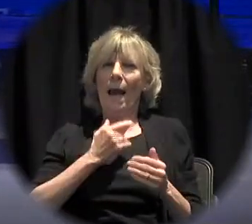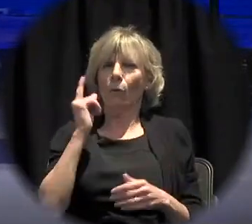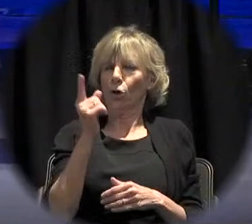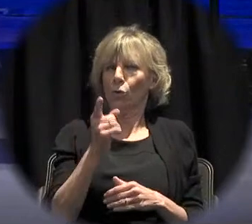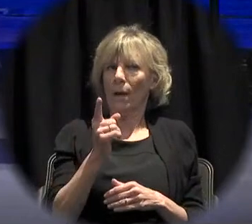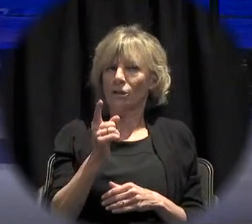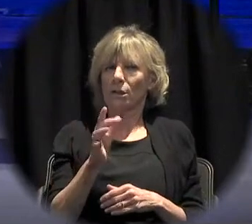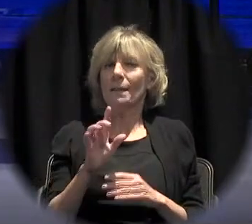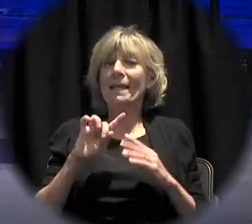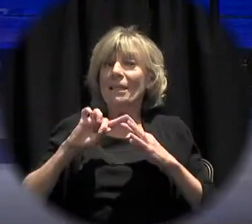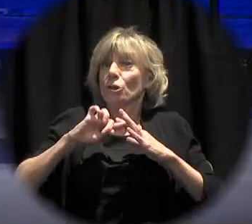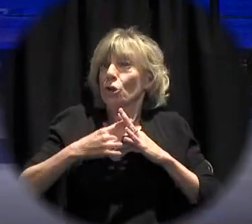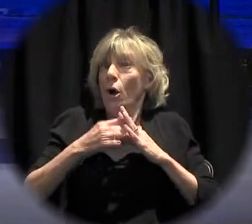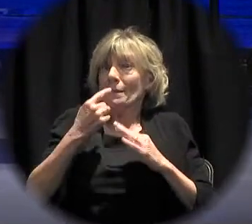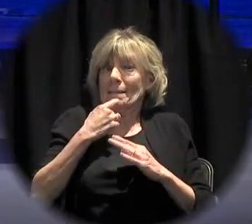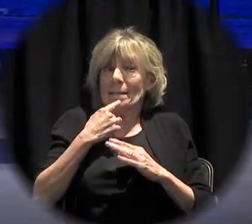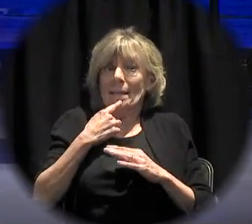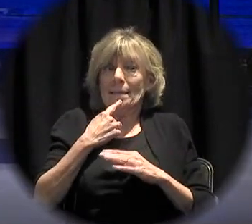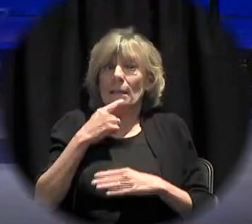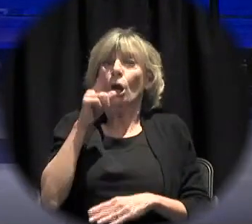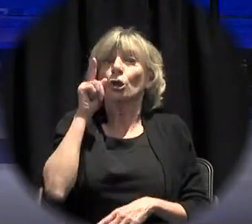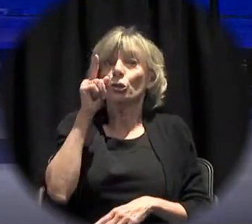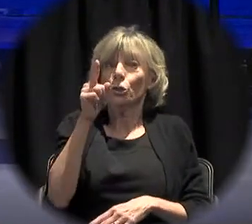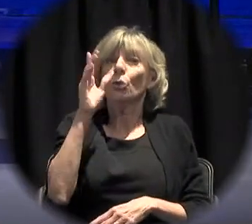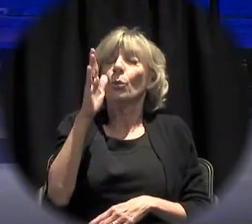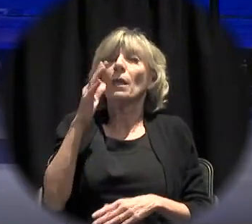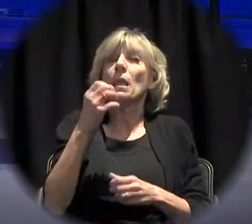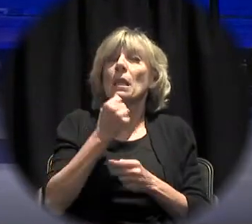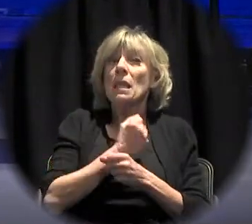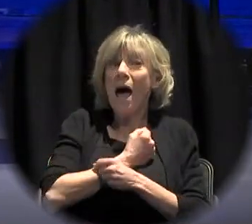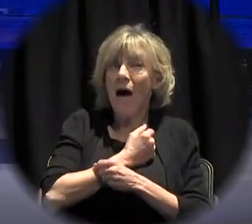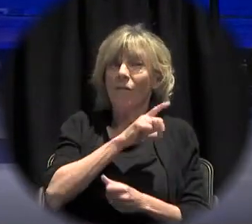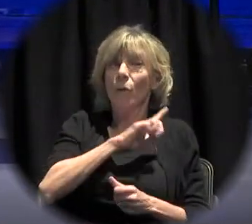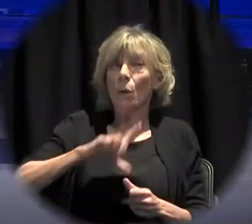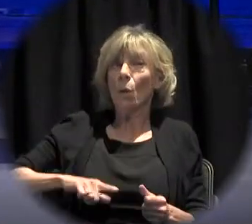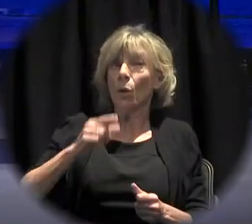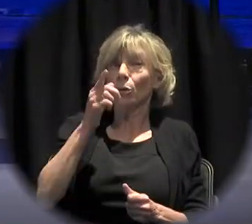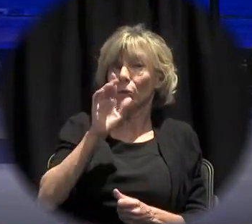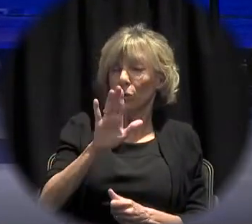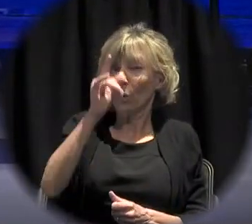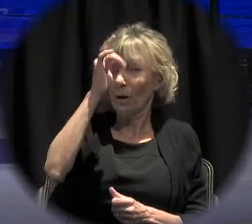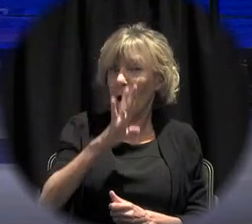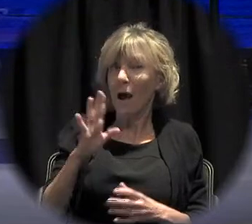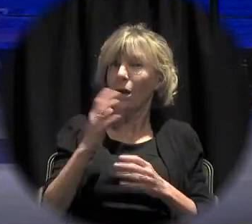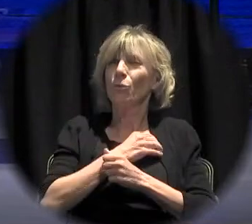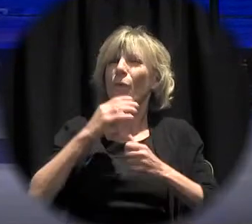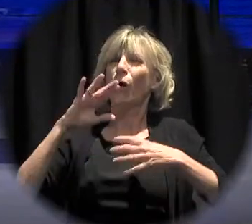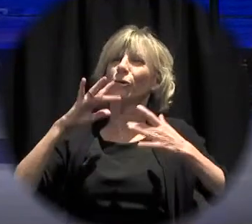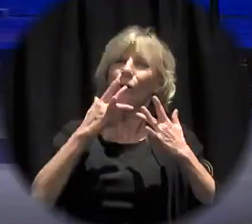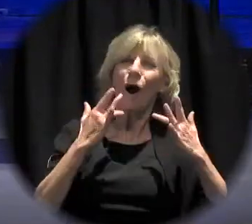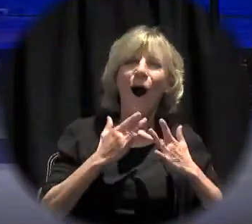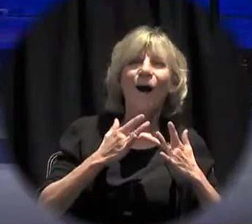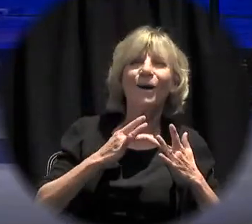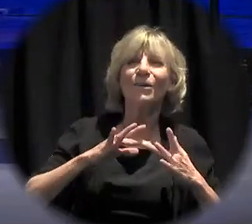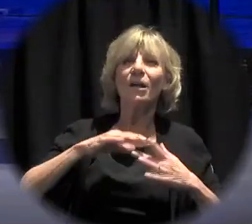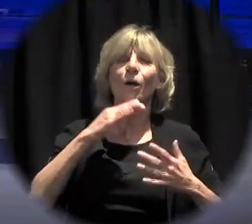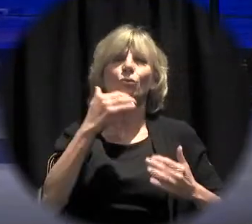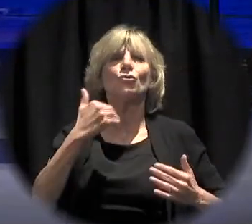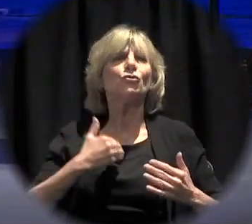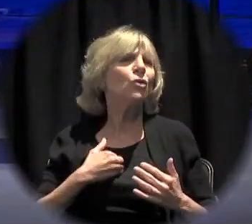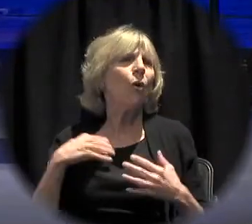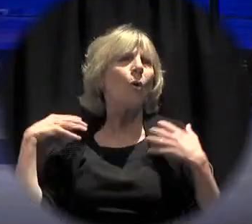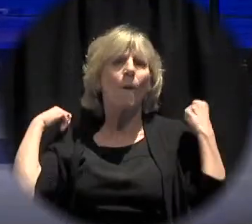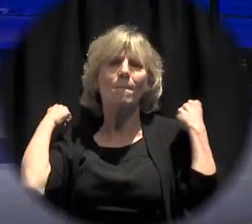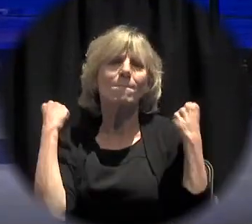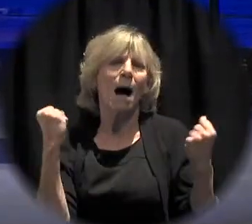starts by saying, you shall love the Lord your God with all your heart and with all your soul and with all your might. And these words that I command you today